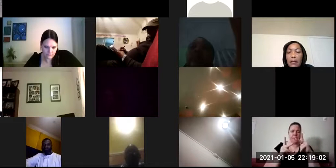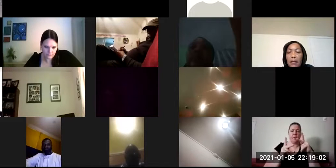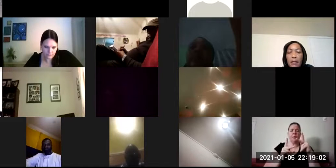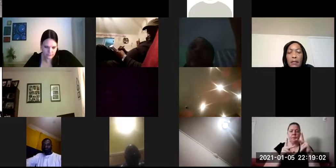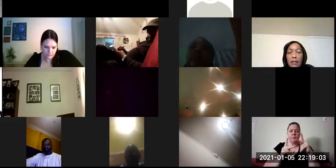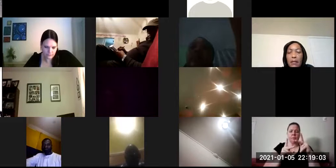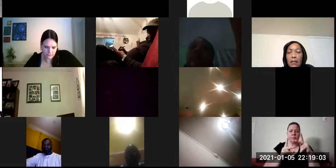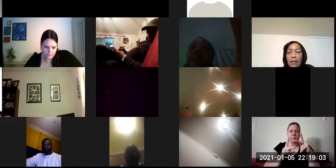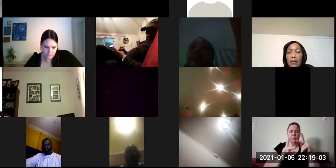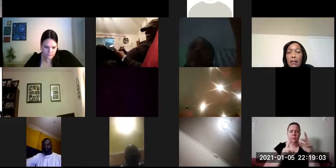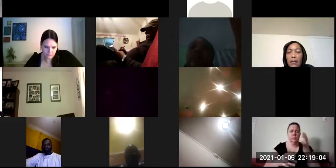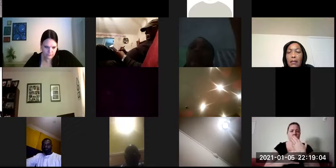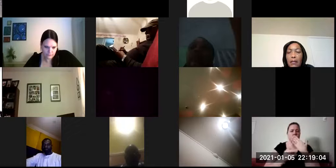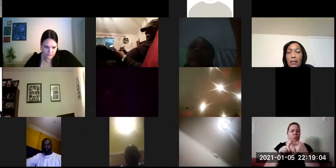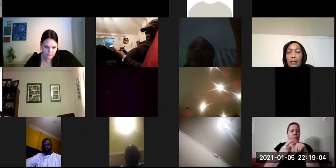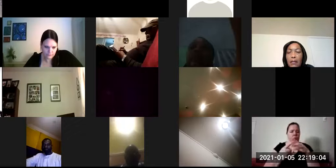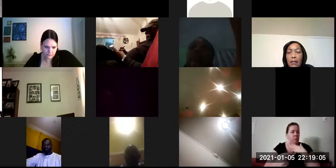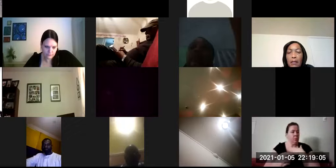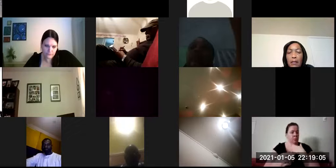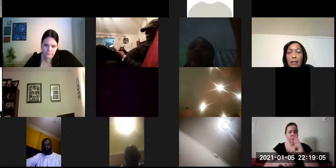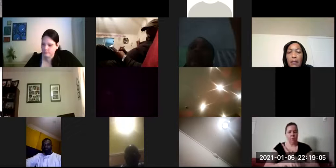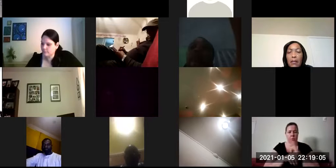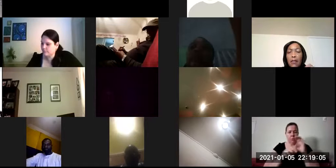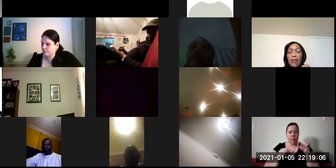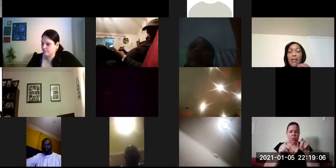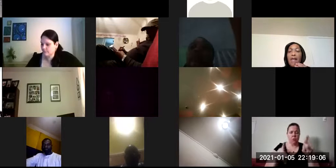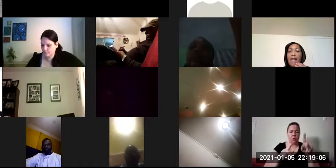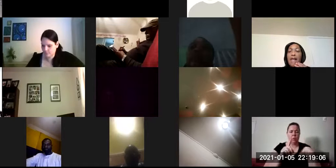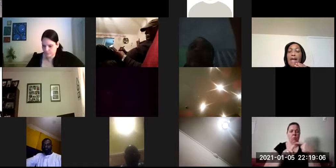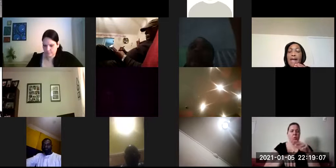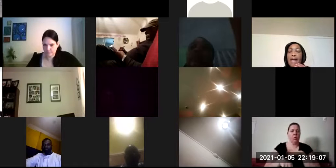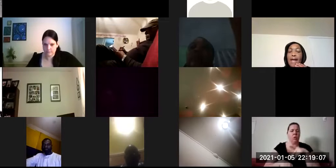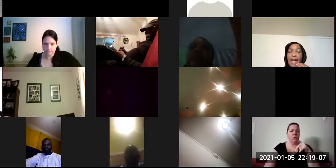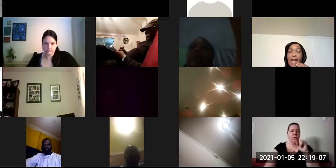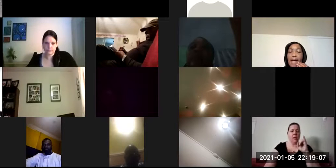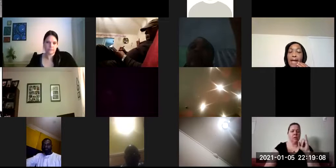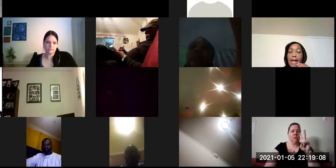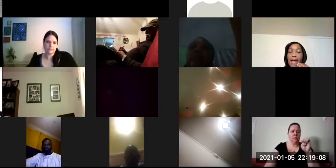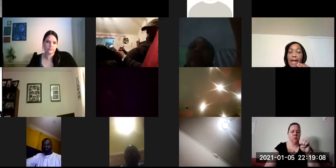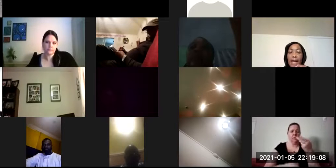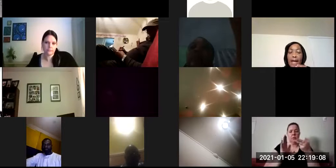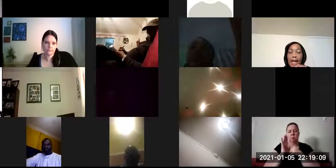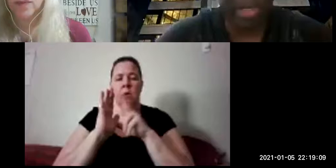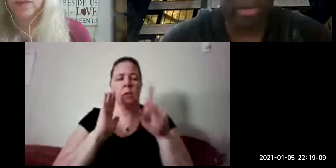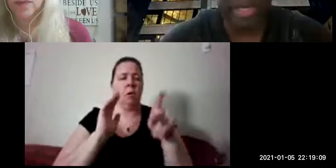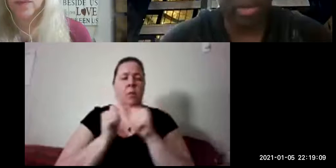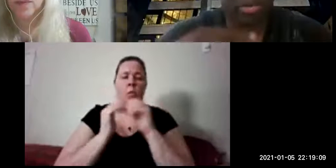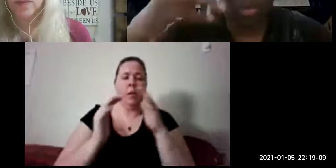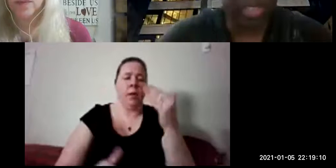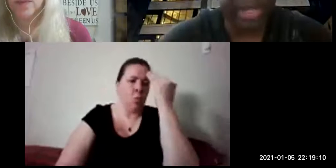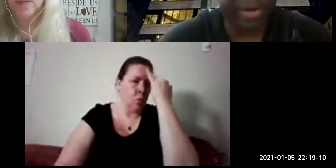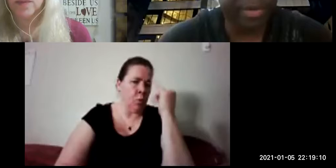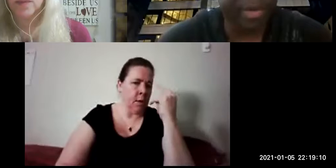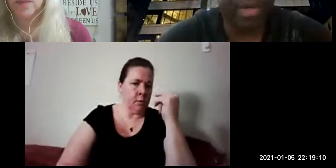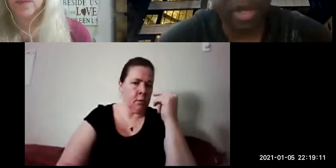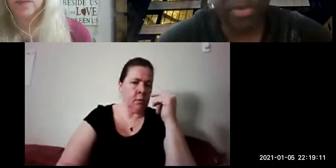get a good friend of mine and I say, hey, there's this business opportunity about Onpassive, and he's going to say, well, let me just sign up without knowing what it is. And then the following day or 2